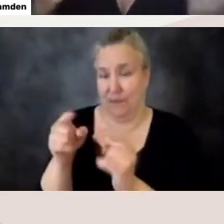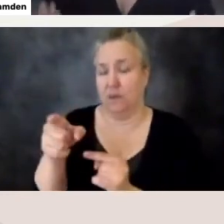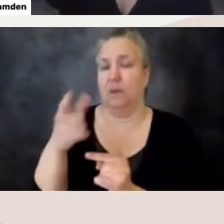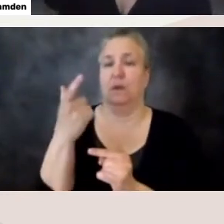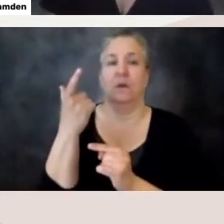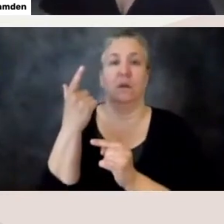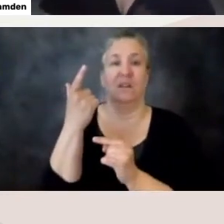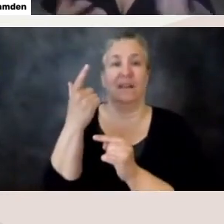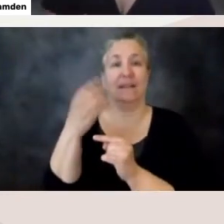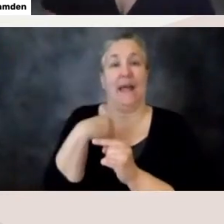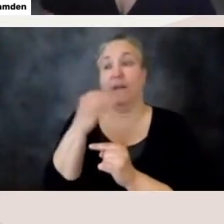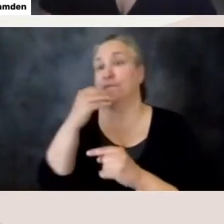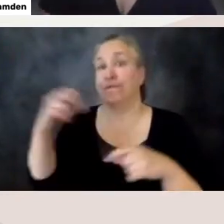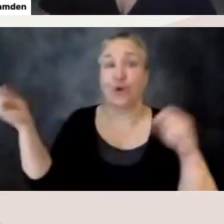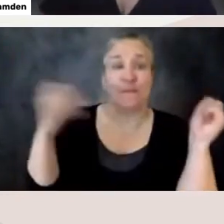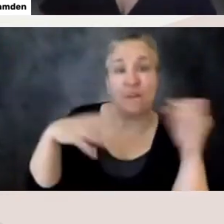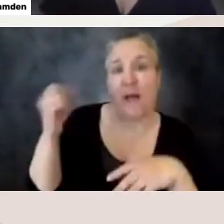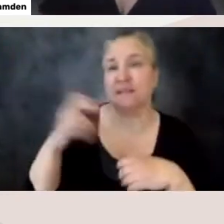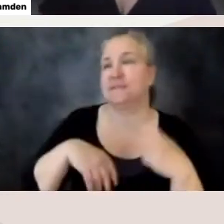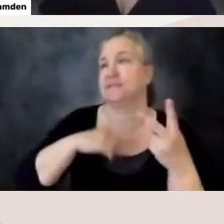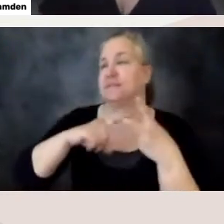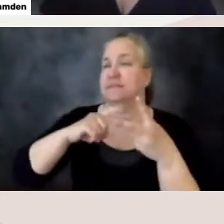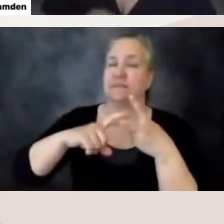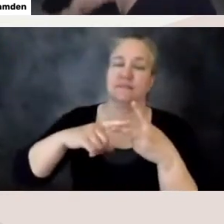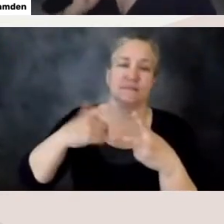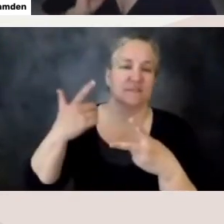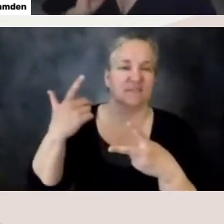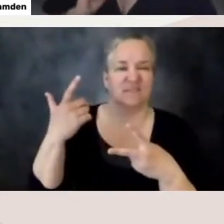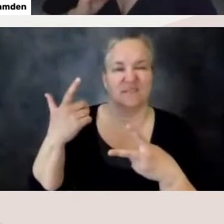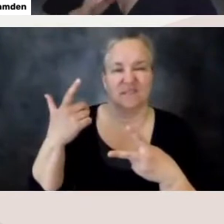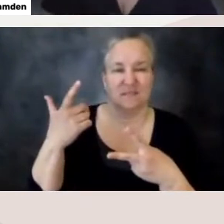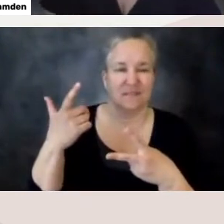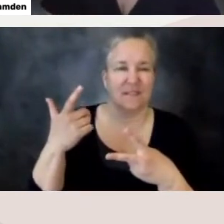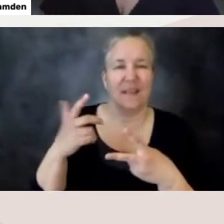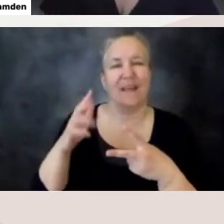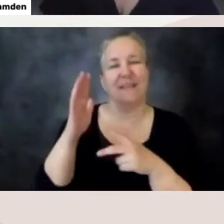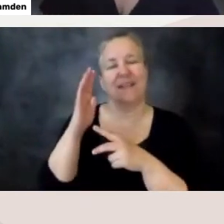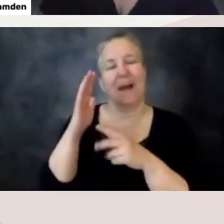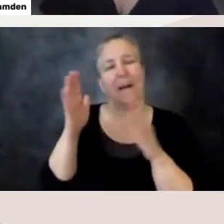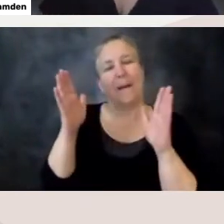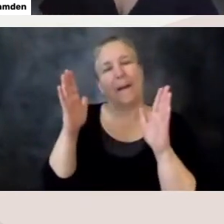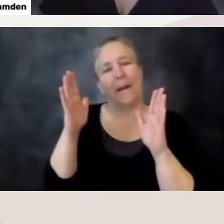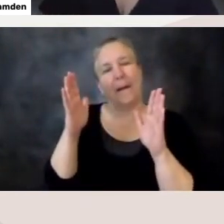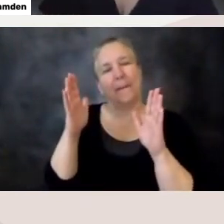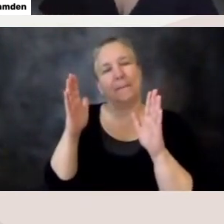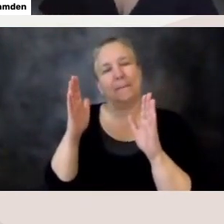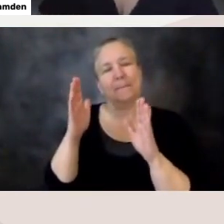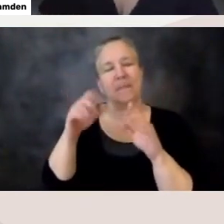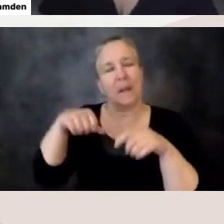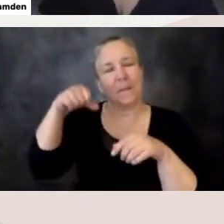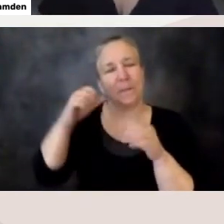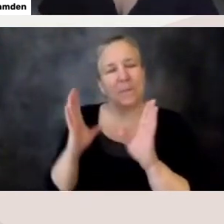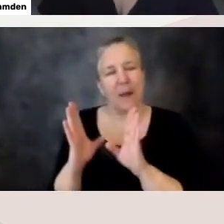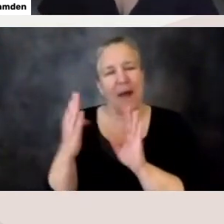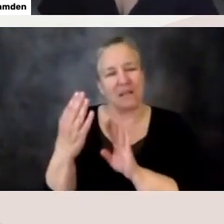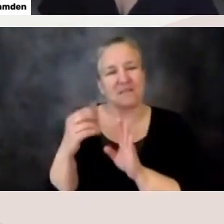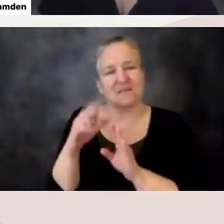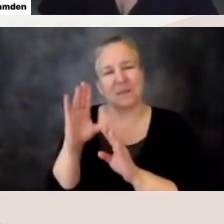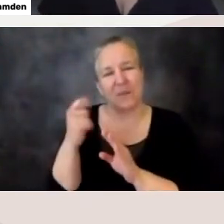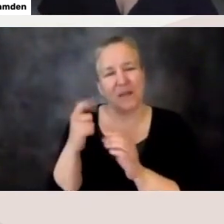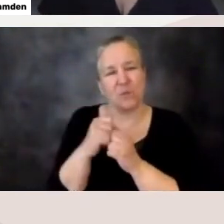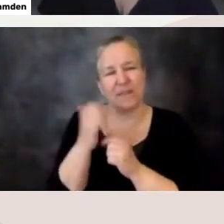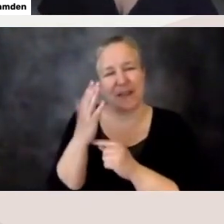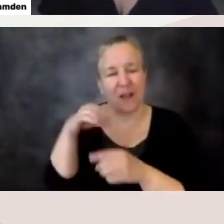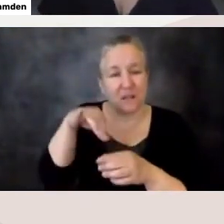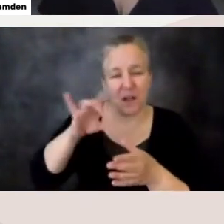they had a food fight. They lit the little bags, kind of like Relay for Life. They,